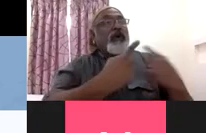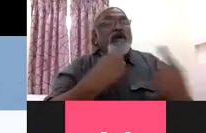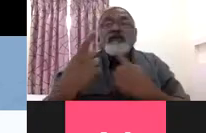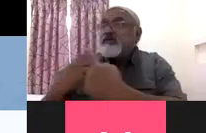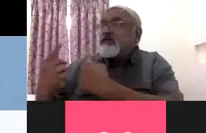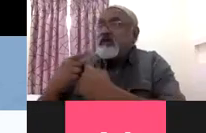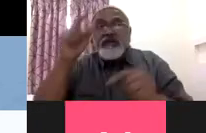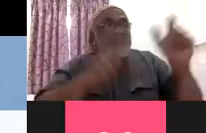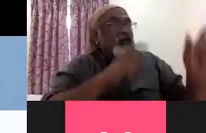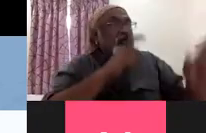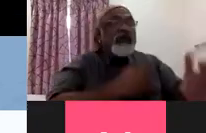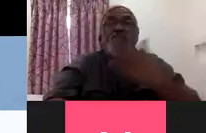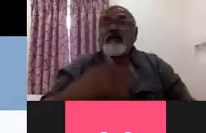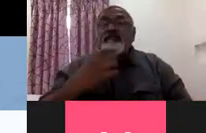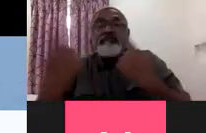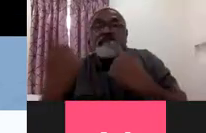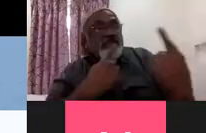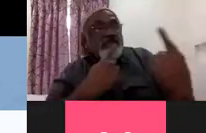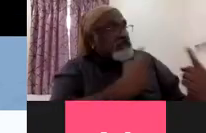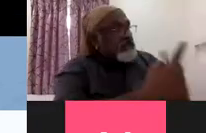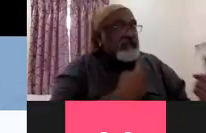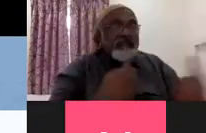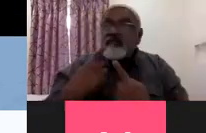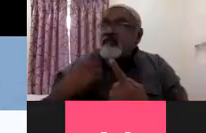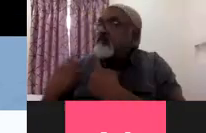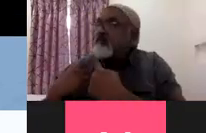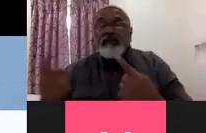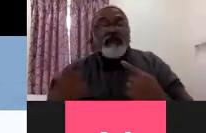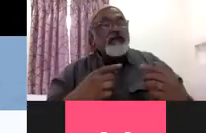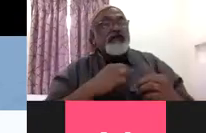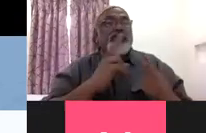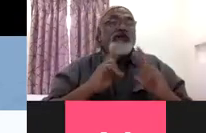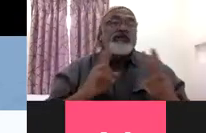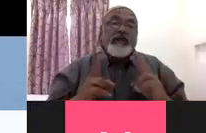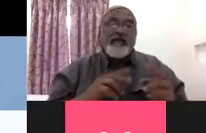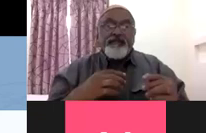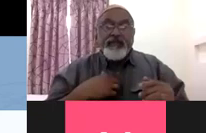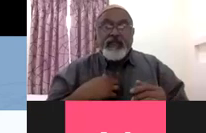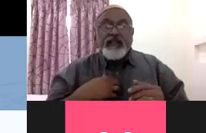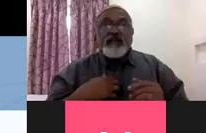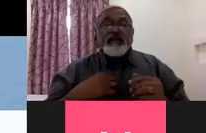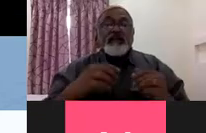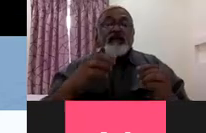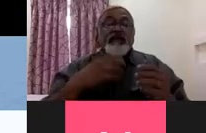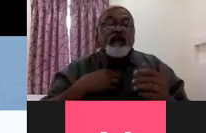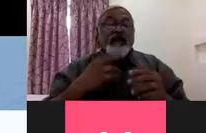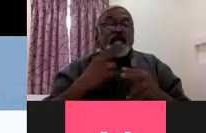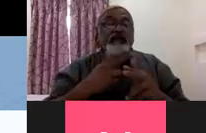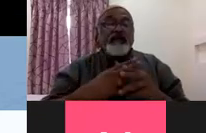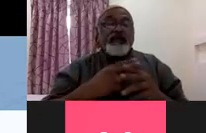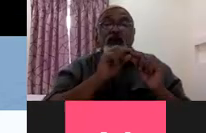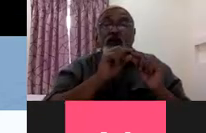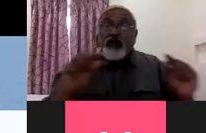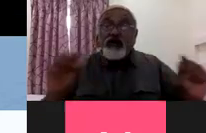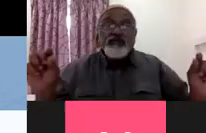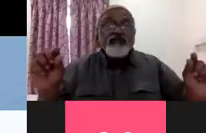disabilities. Okay. So the session is going to be in English, though my name is very long, Rajasekharan, and long